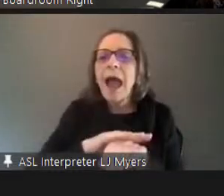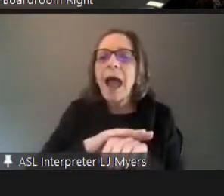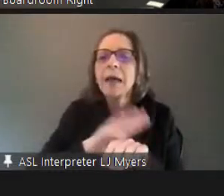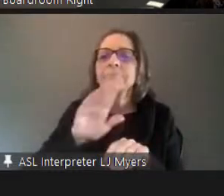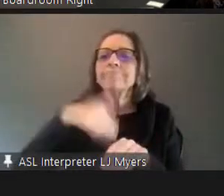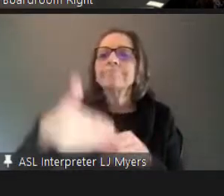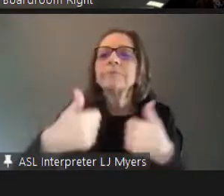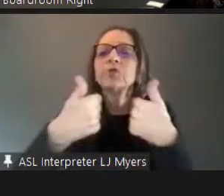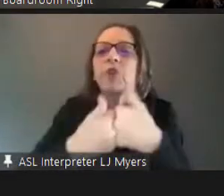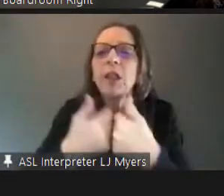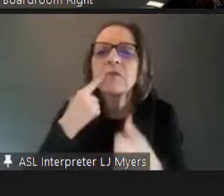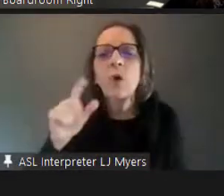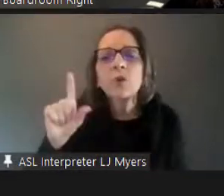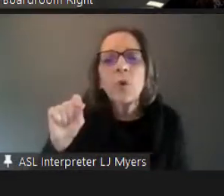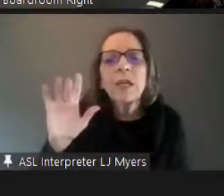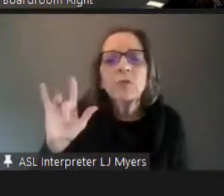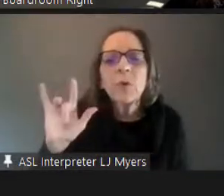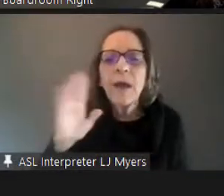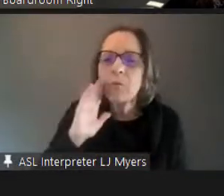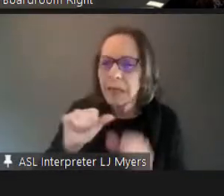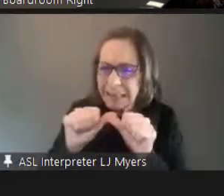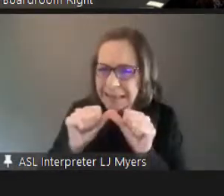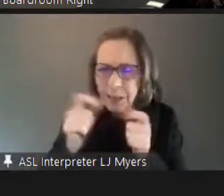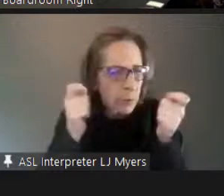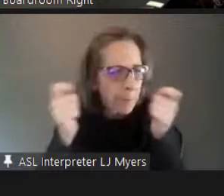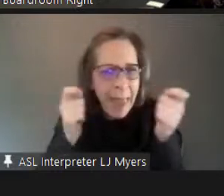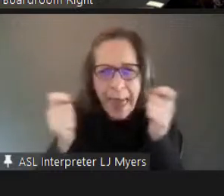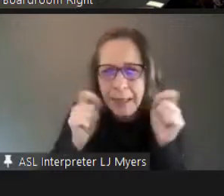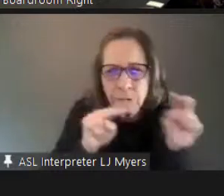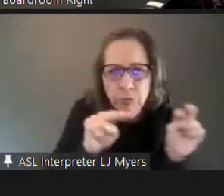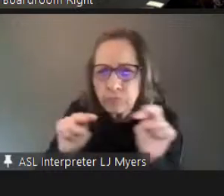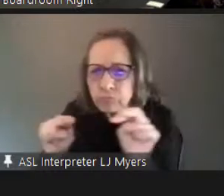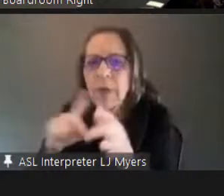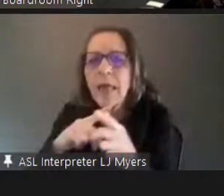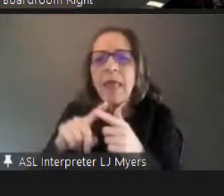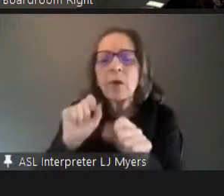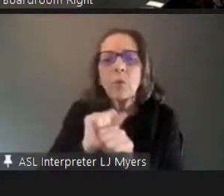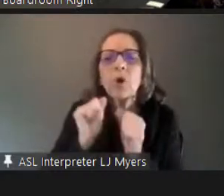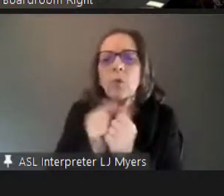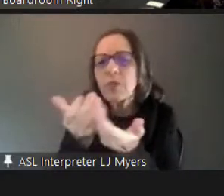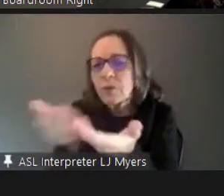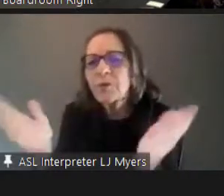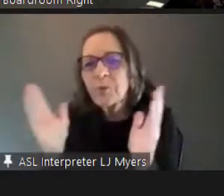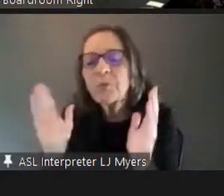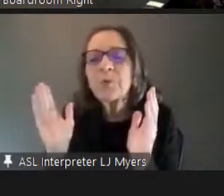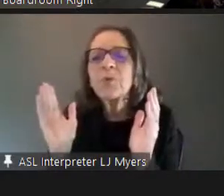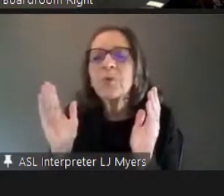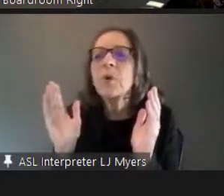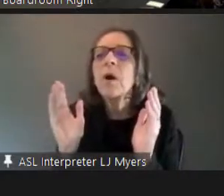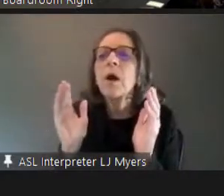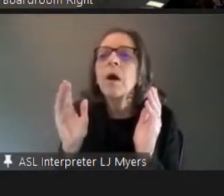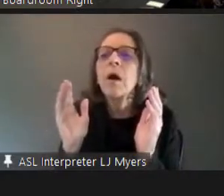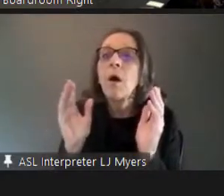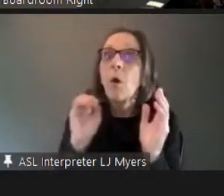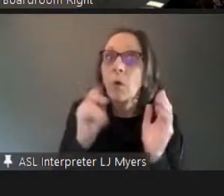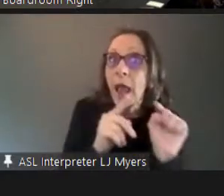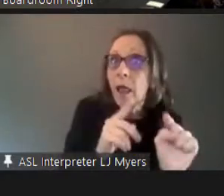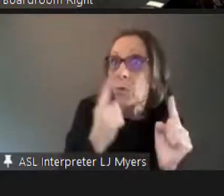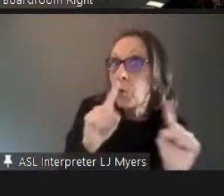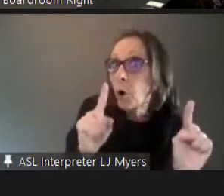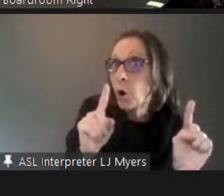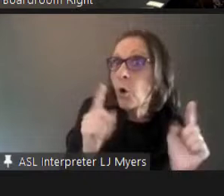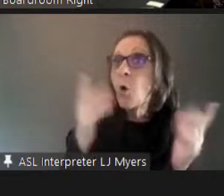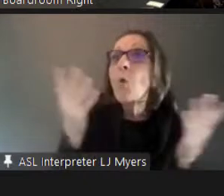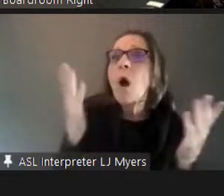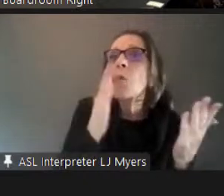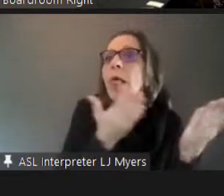statements for 2025. So they will continue to manage those pilots, but then they'll be working with you all on, okay, what are we doing in 2025? What are those